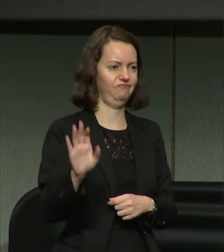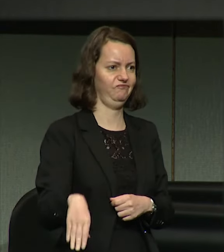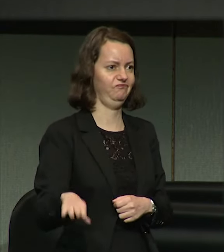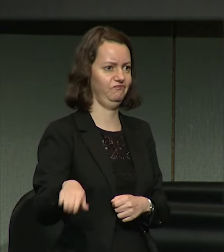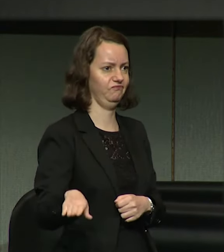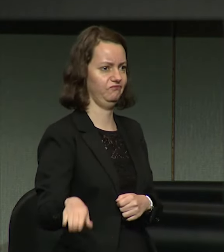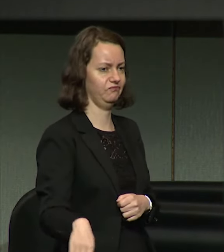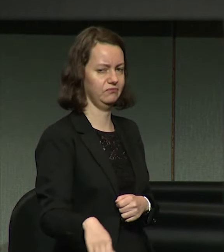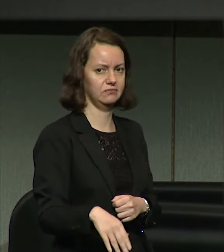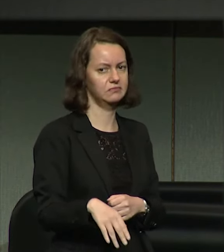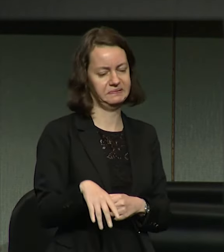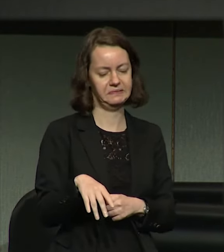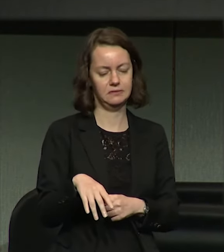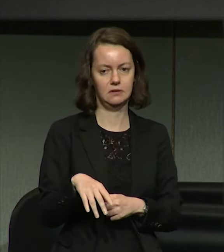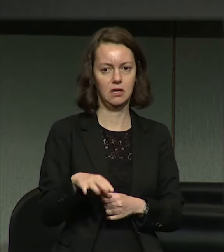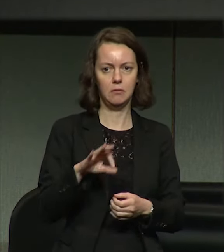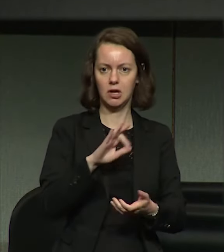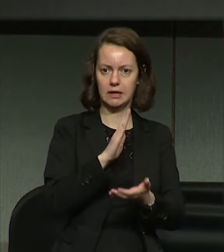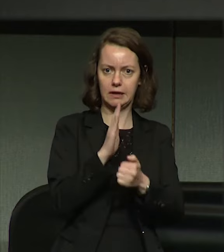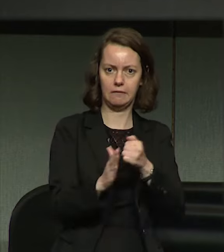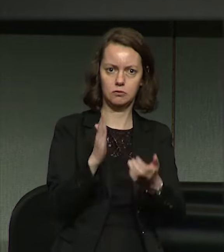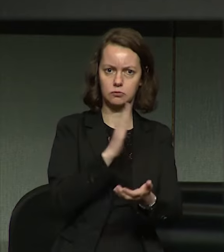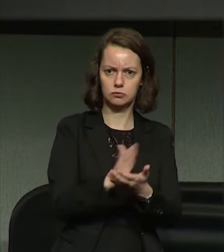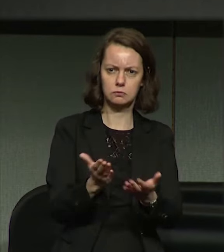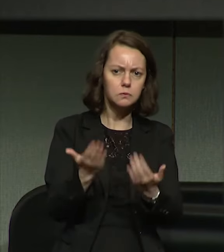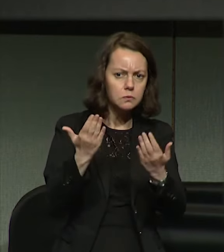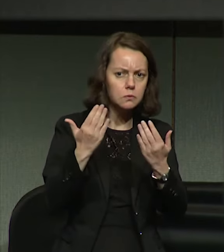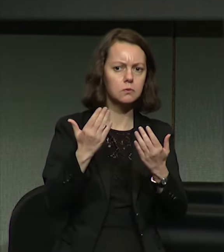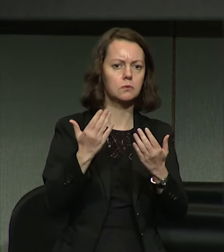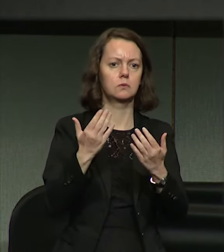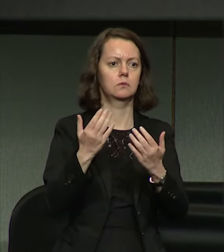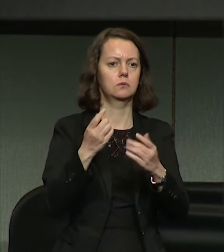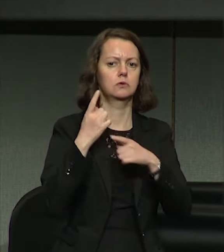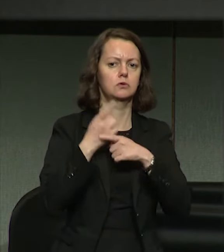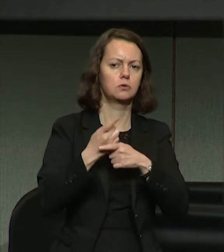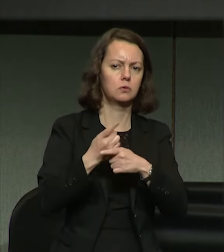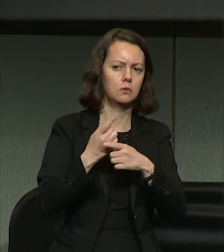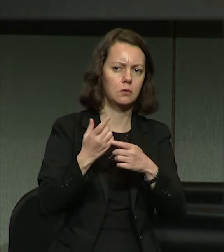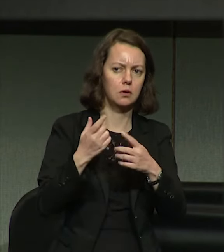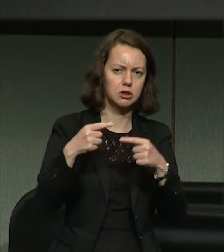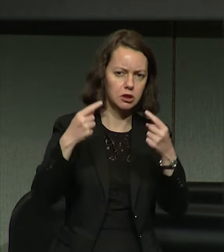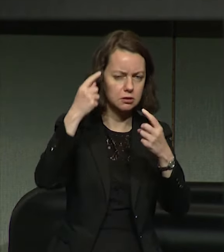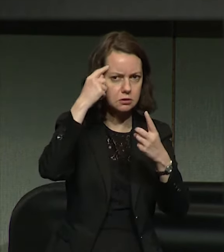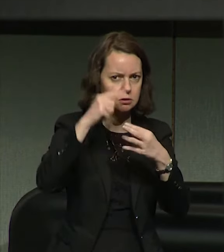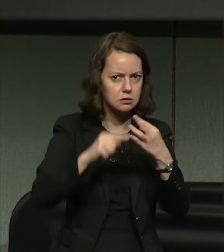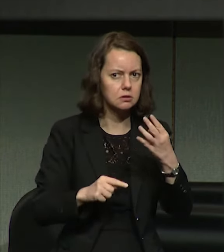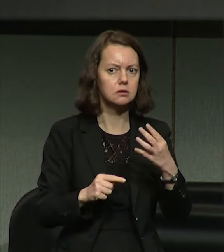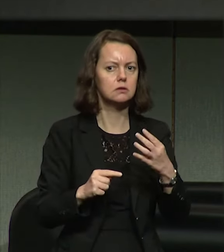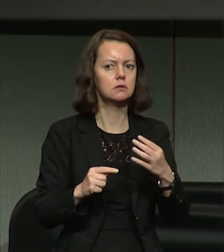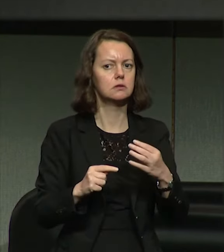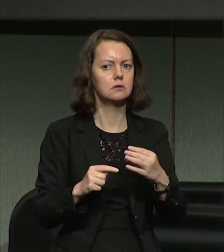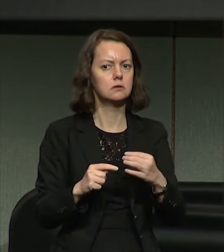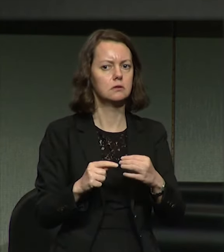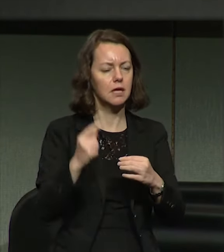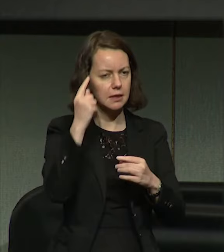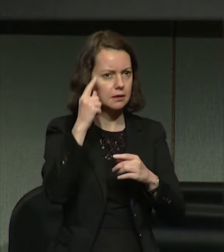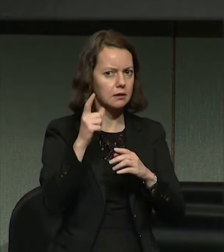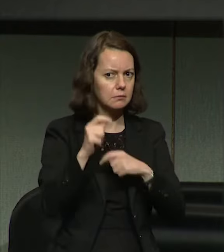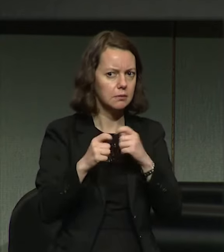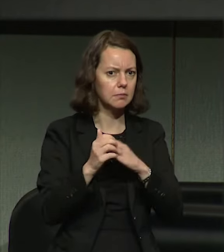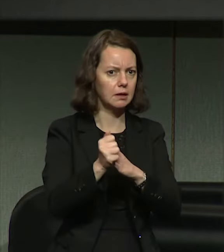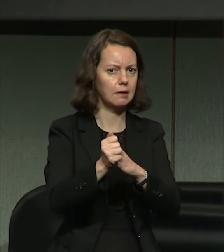than engage him in some type of authentic dialogue in which all would be challenged and as a result be better. Whatever it